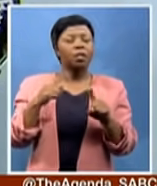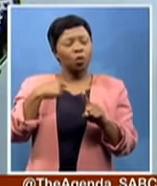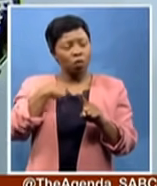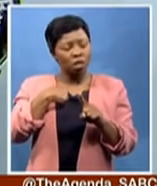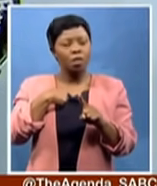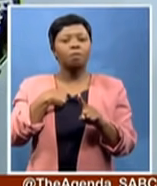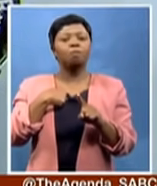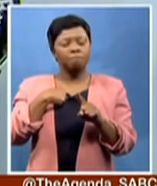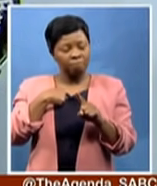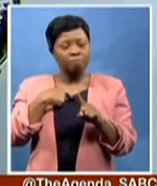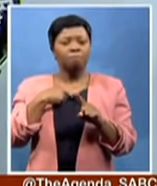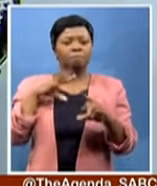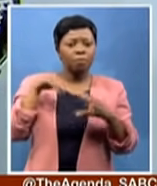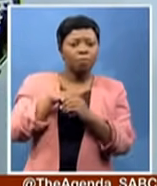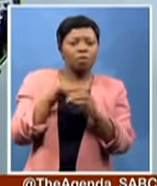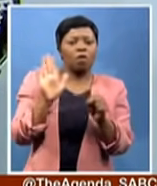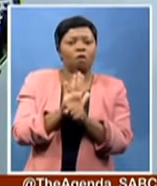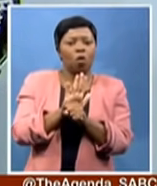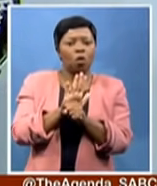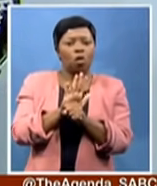and we undertake to work